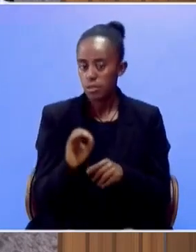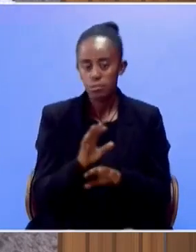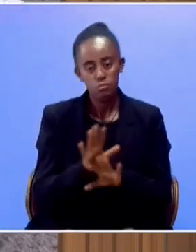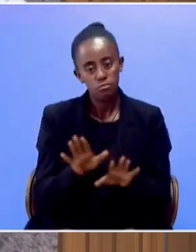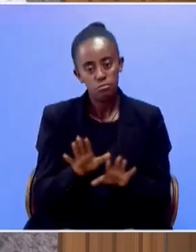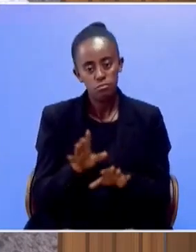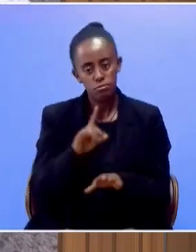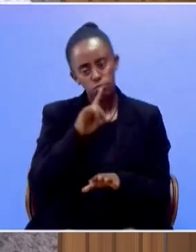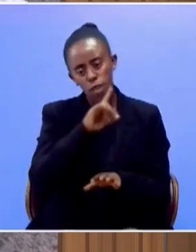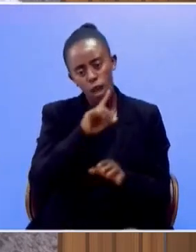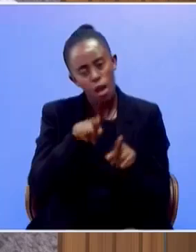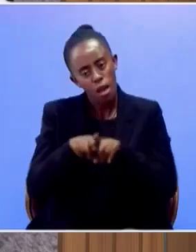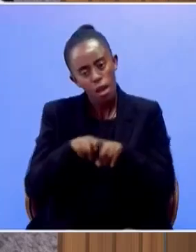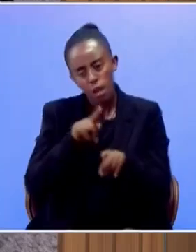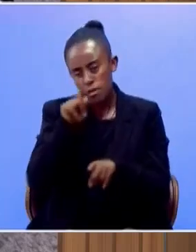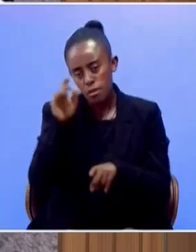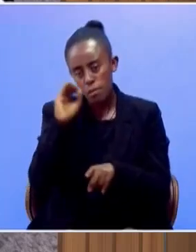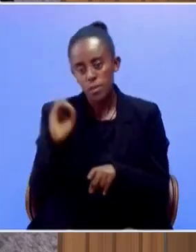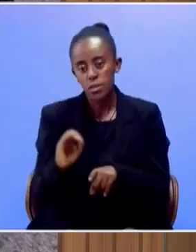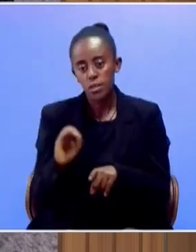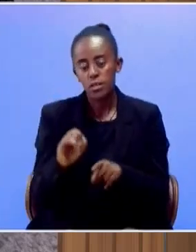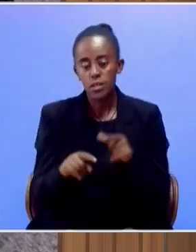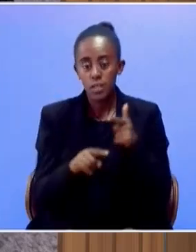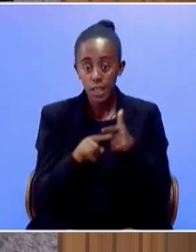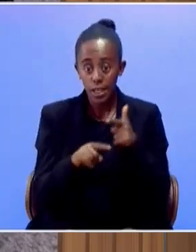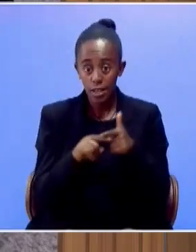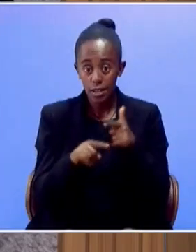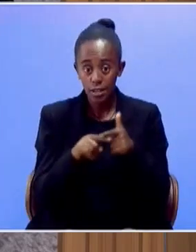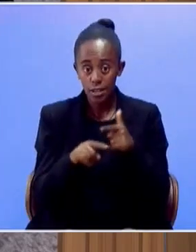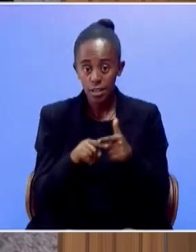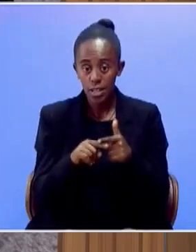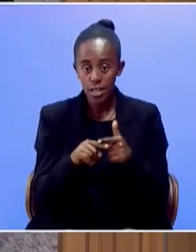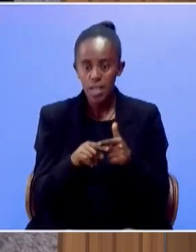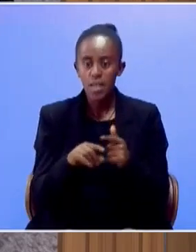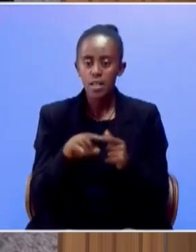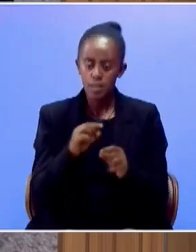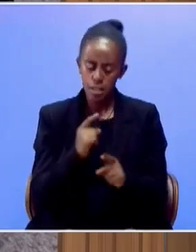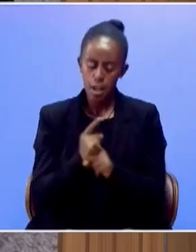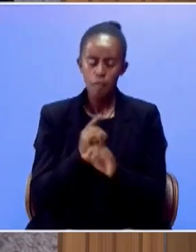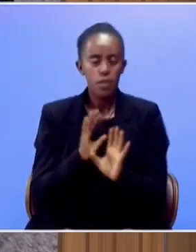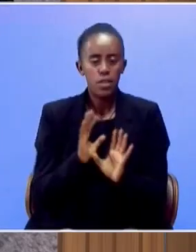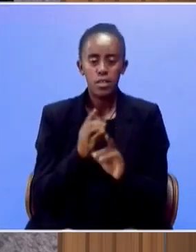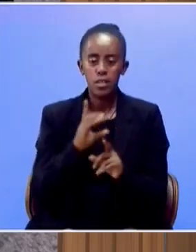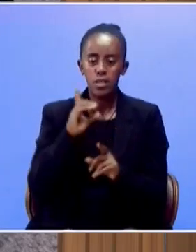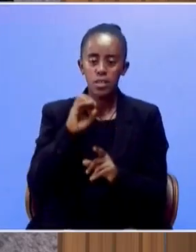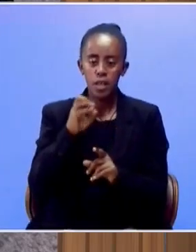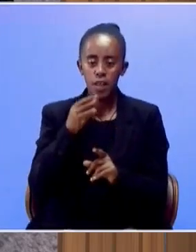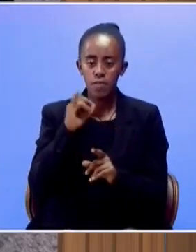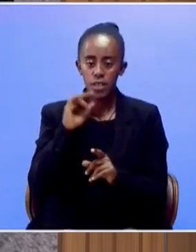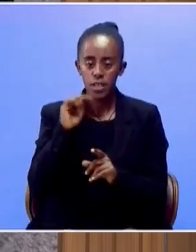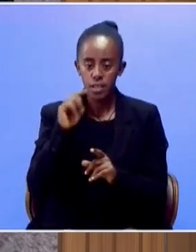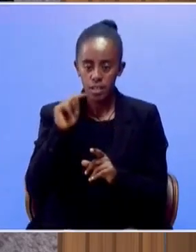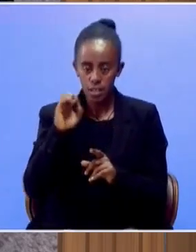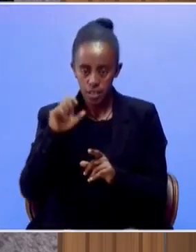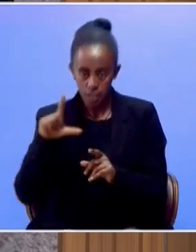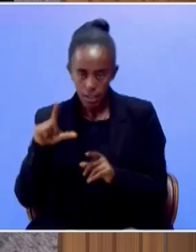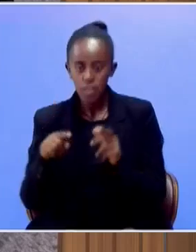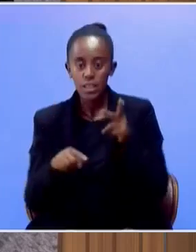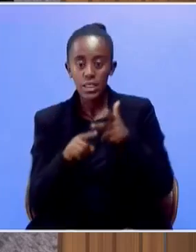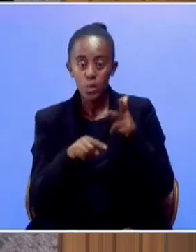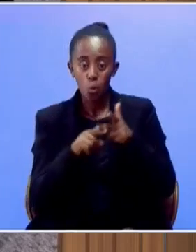good. I agree 100%. And this one, definitely. Good. How about the third